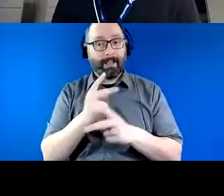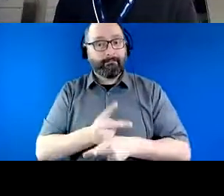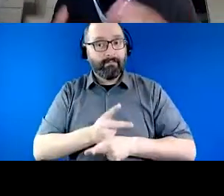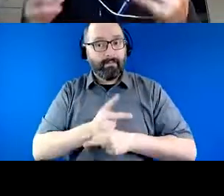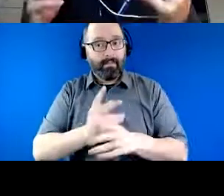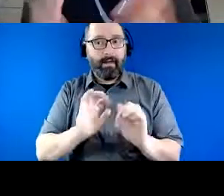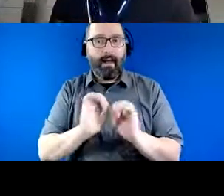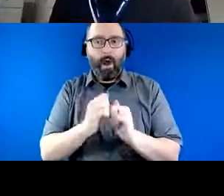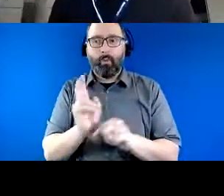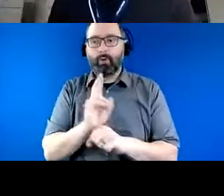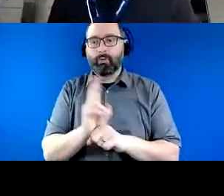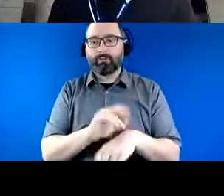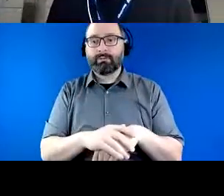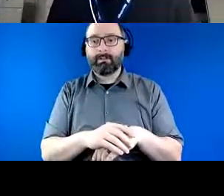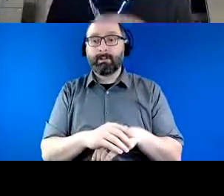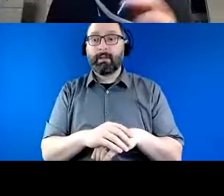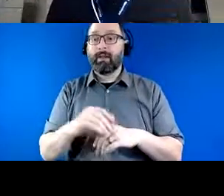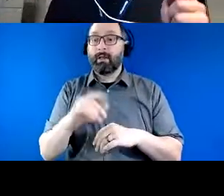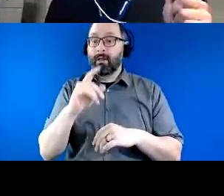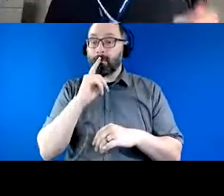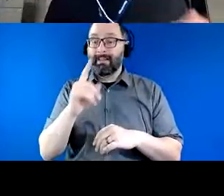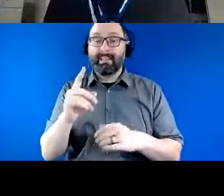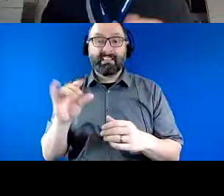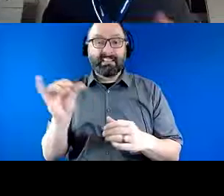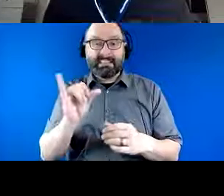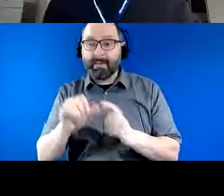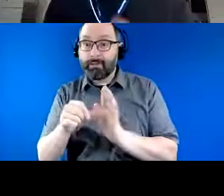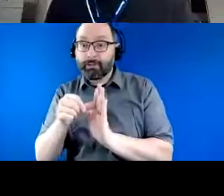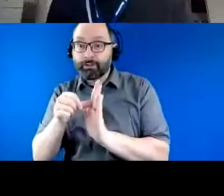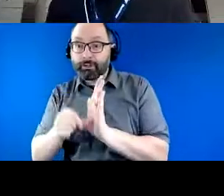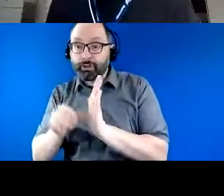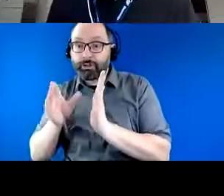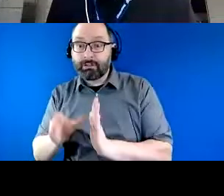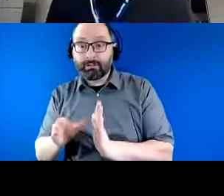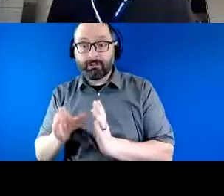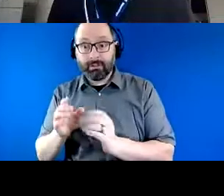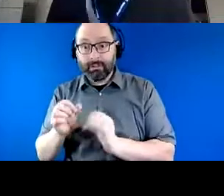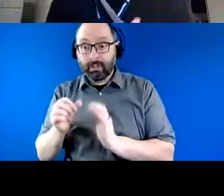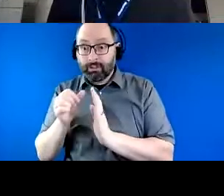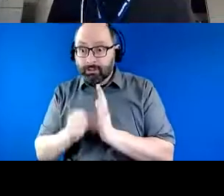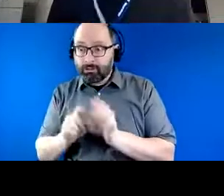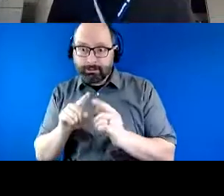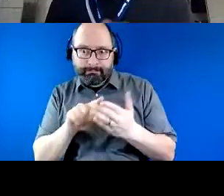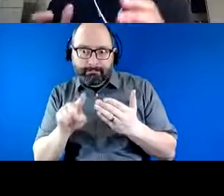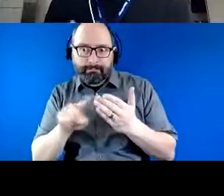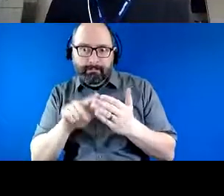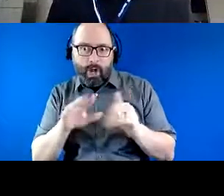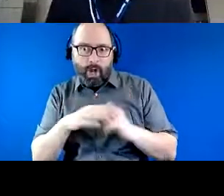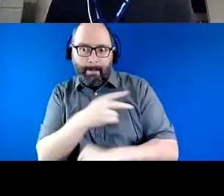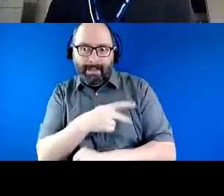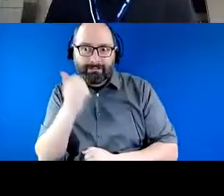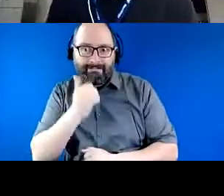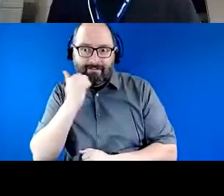use them. I think of this as being a surgeon. The surgeon after surgery rounds every day on the patient. Well, same thing. If you're using